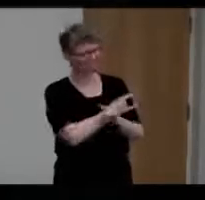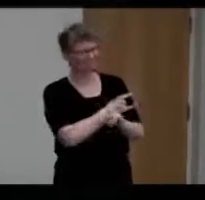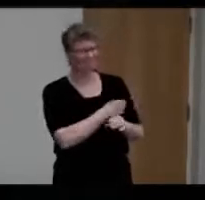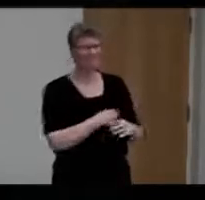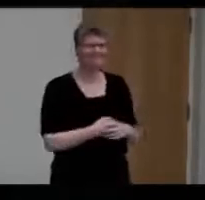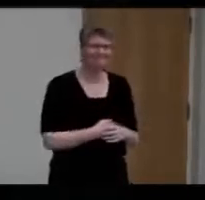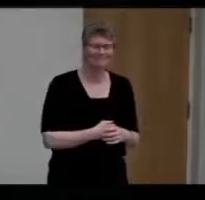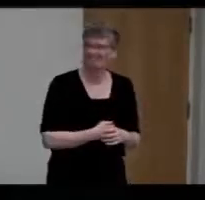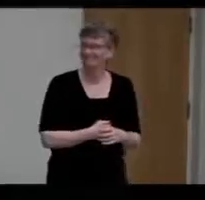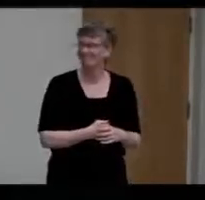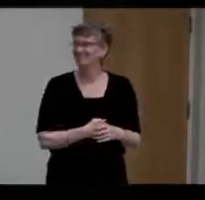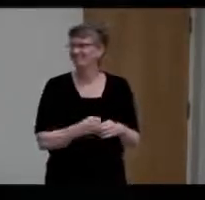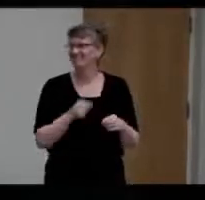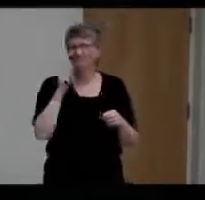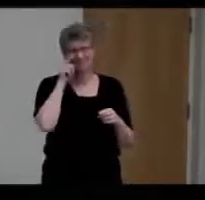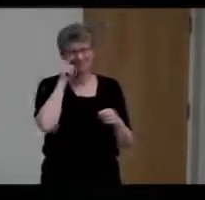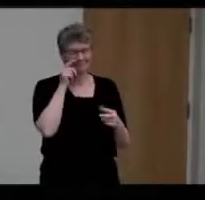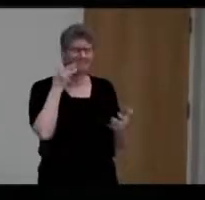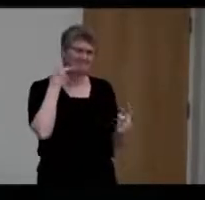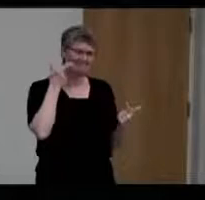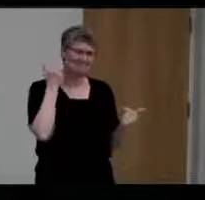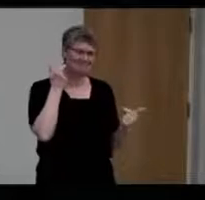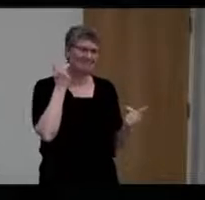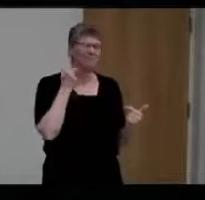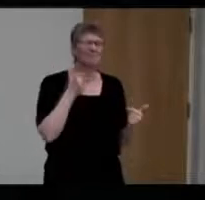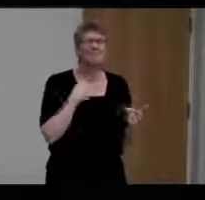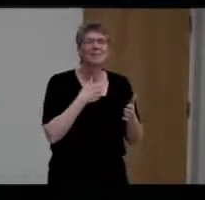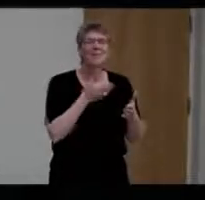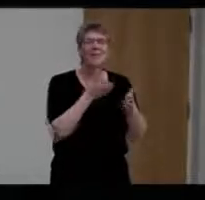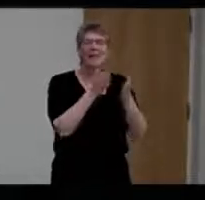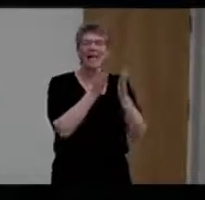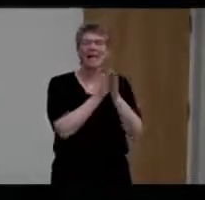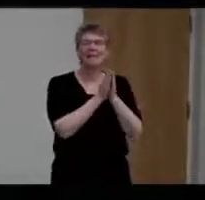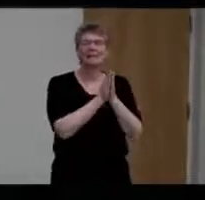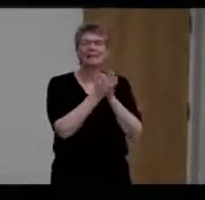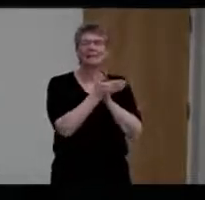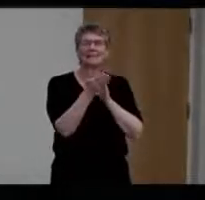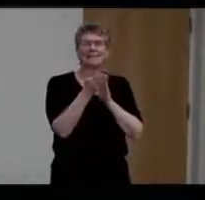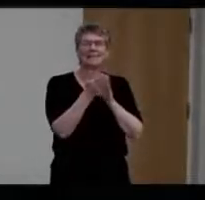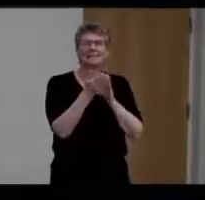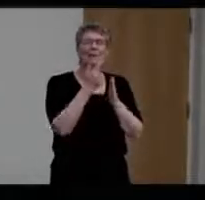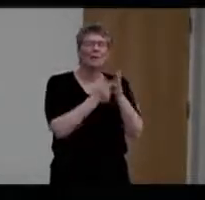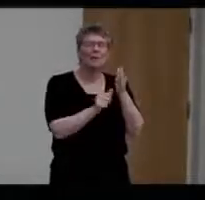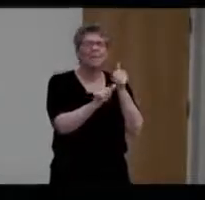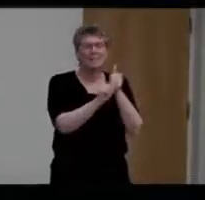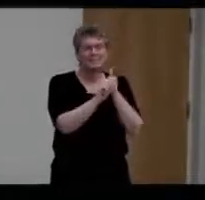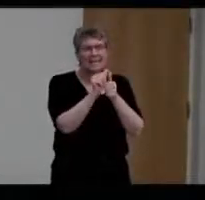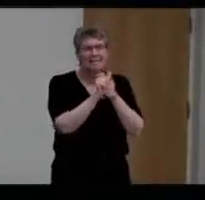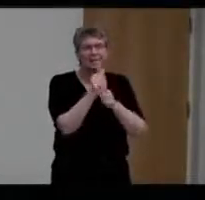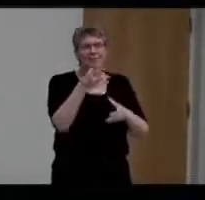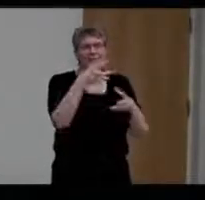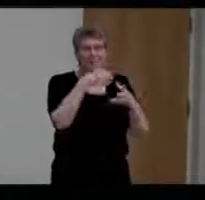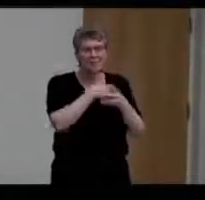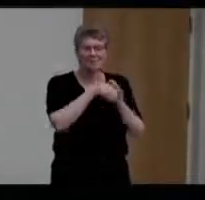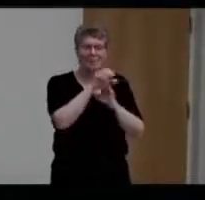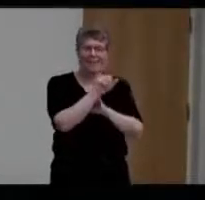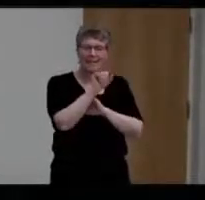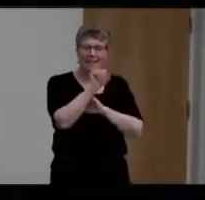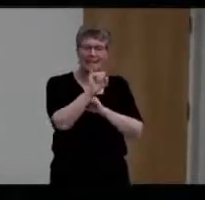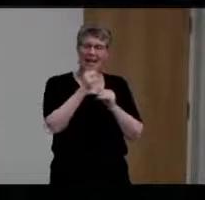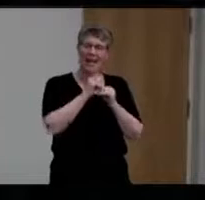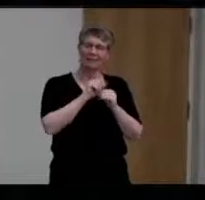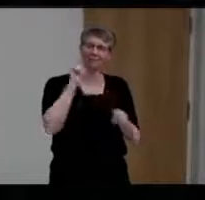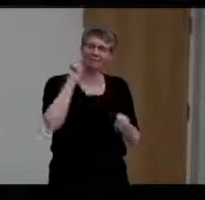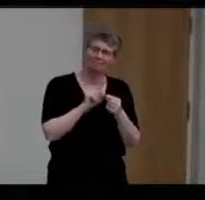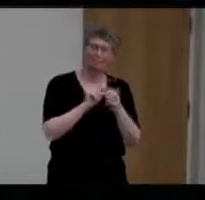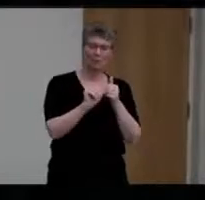question, I'll ask it as the audience member submitted it, but what are the dangers inherent in AI, and how can we minimize risk? And